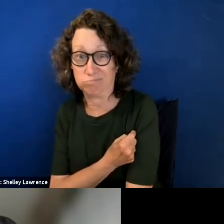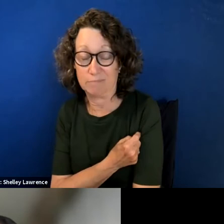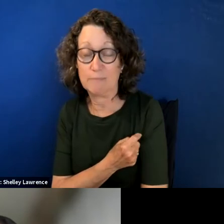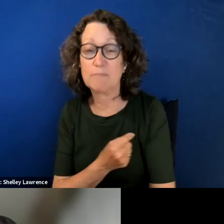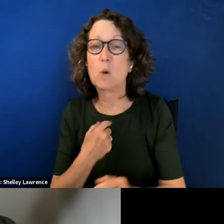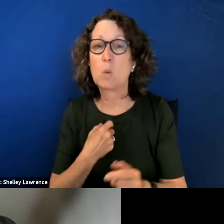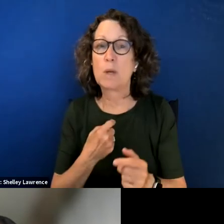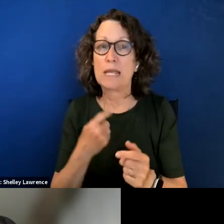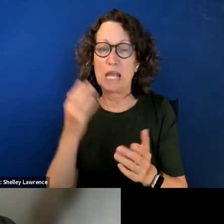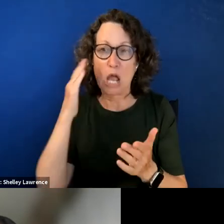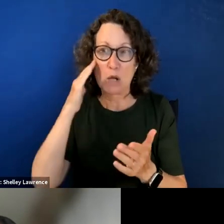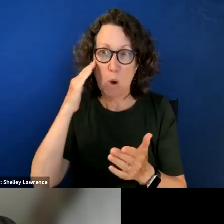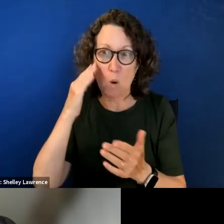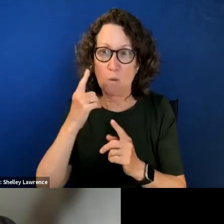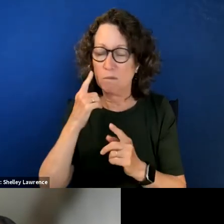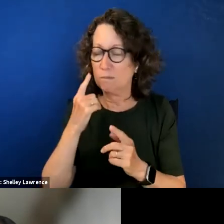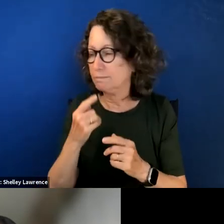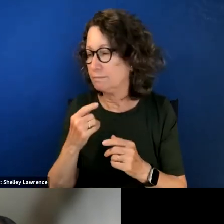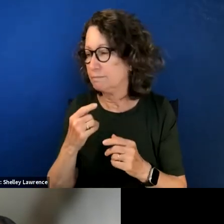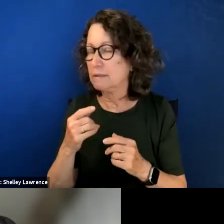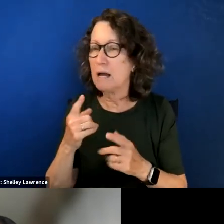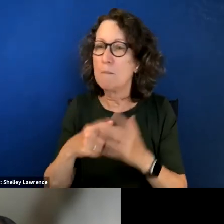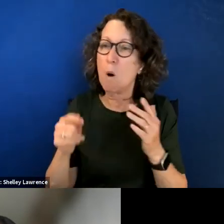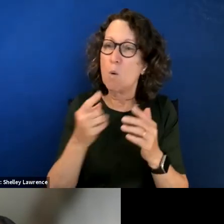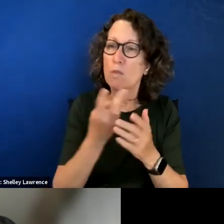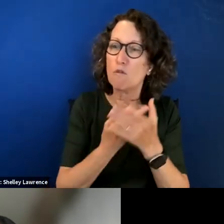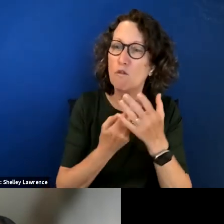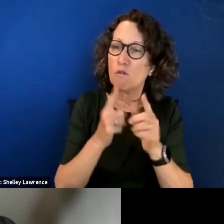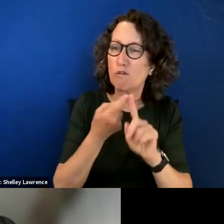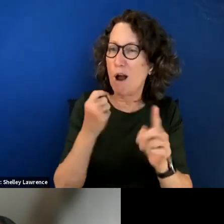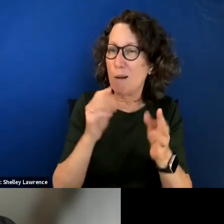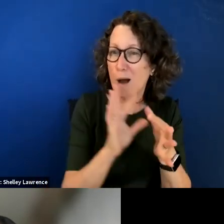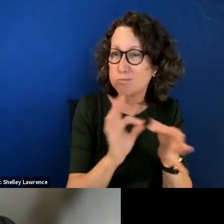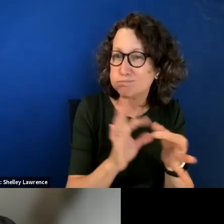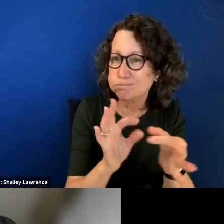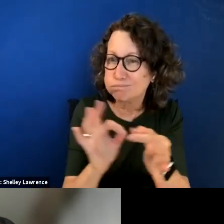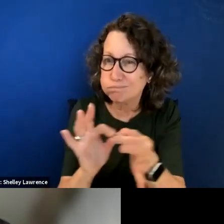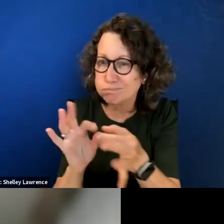from both anecdotal and